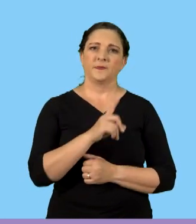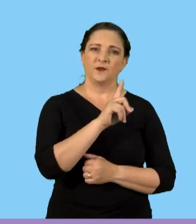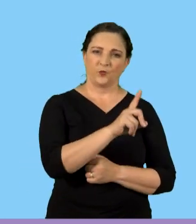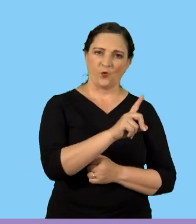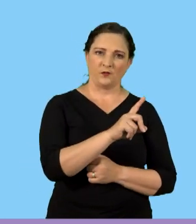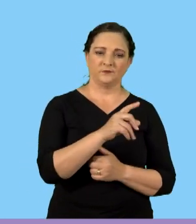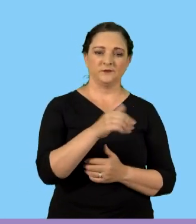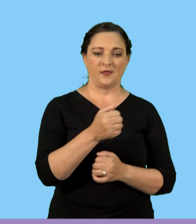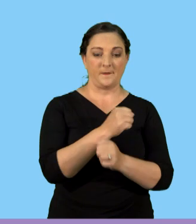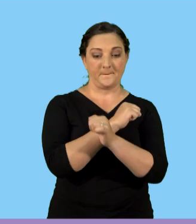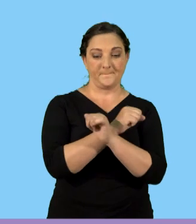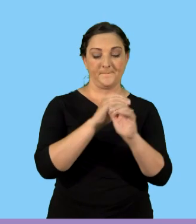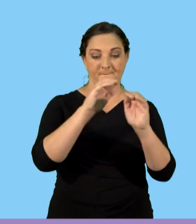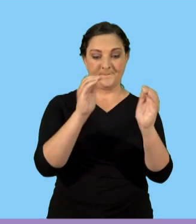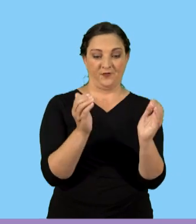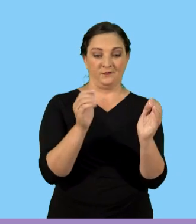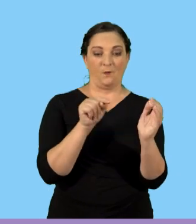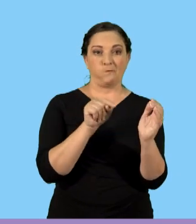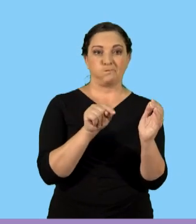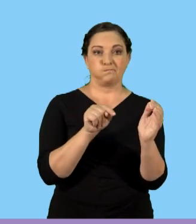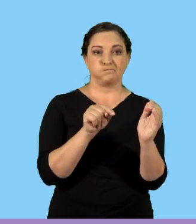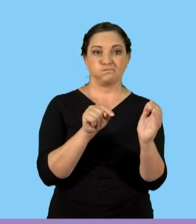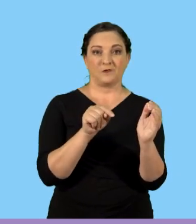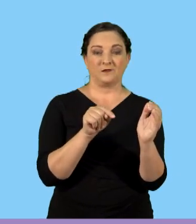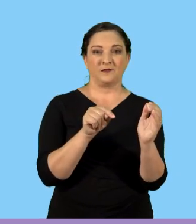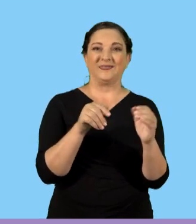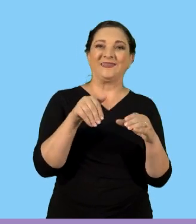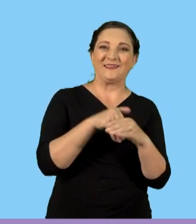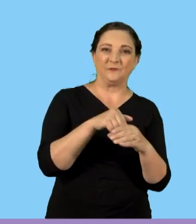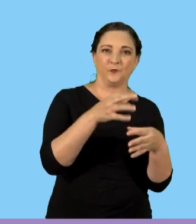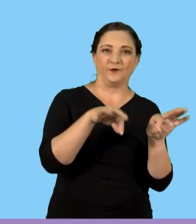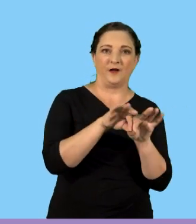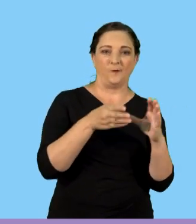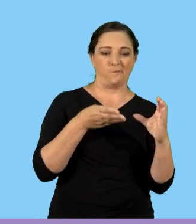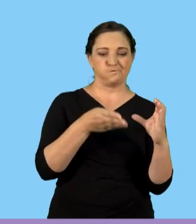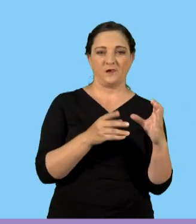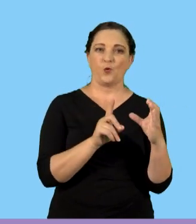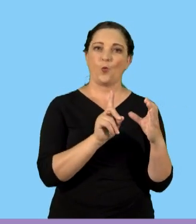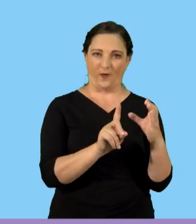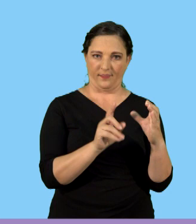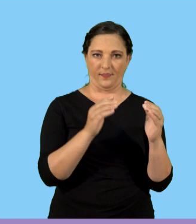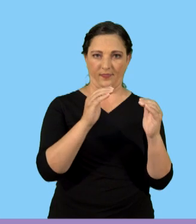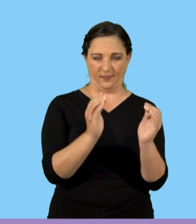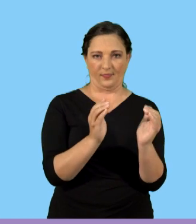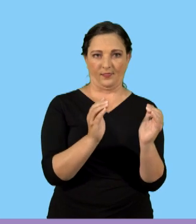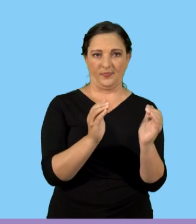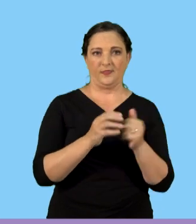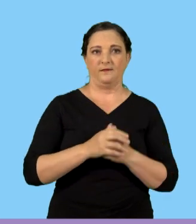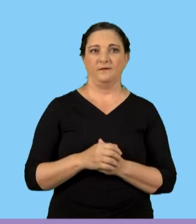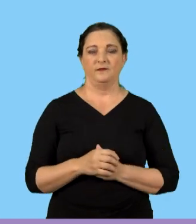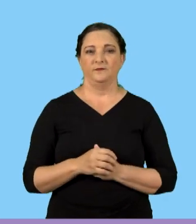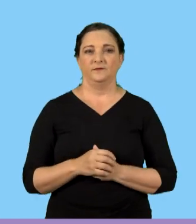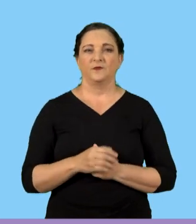and we are going to multiply it by our input value. In the first one there, it is a